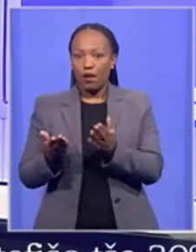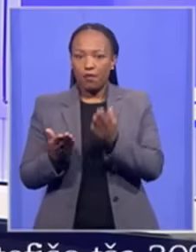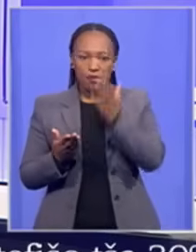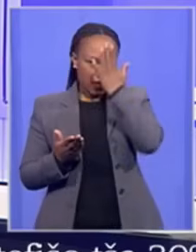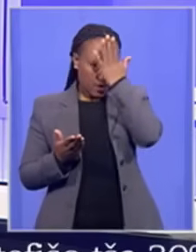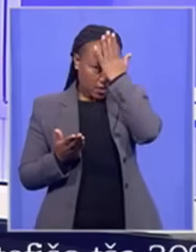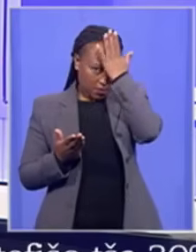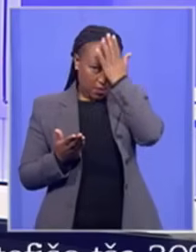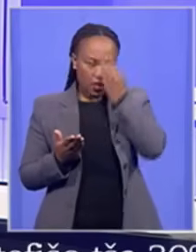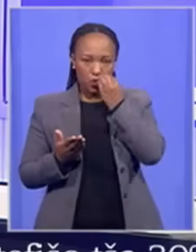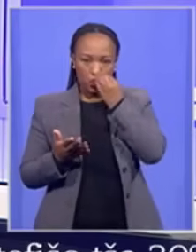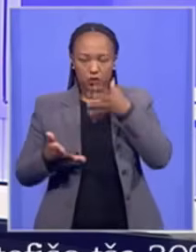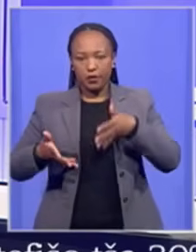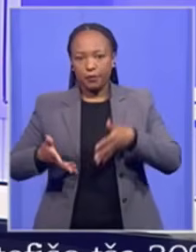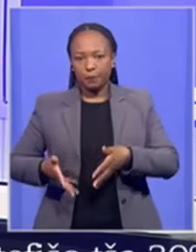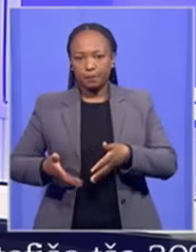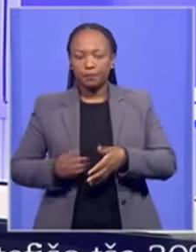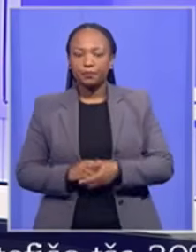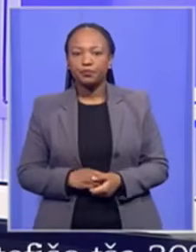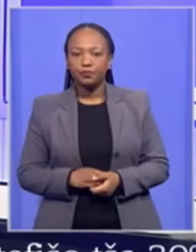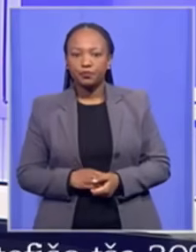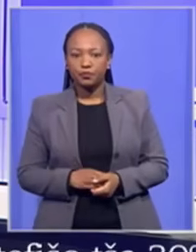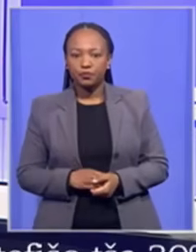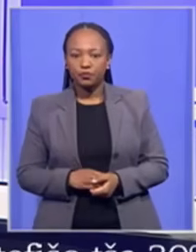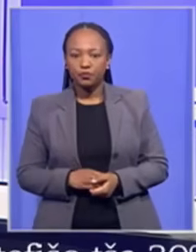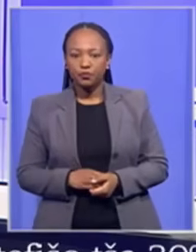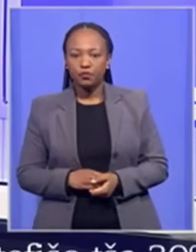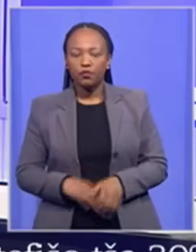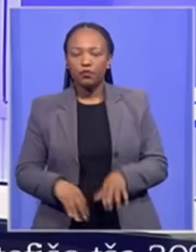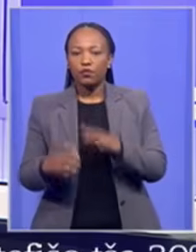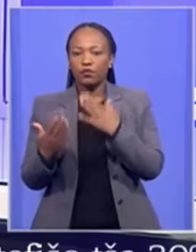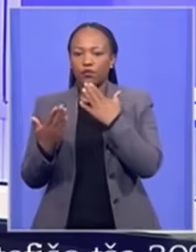SABC 2 le go SABC Lehae. Re a